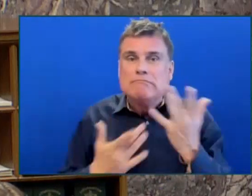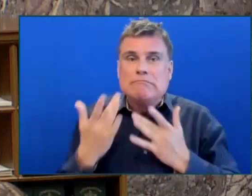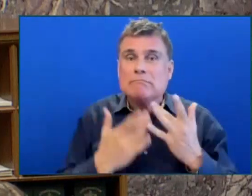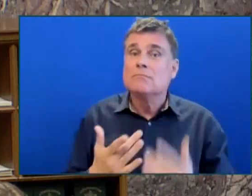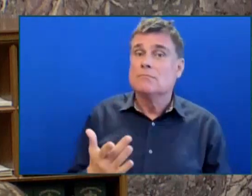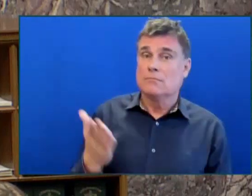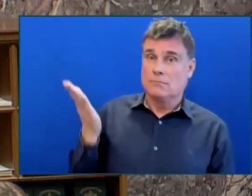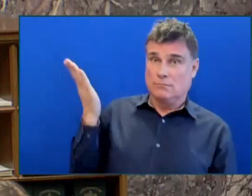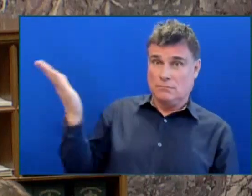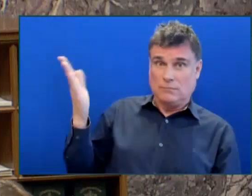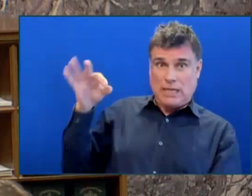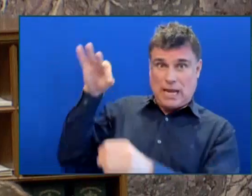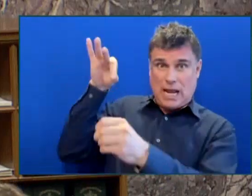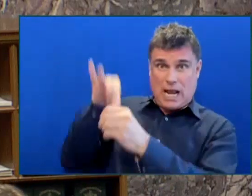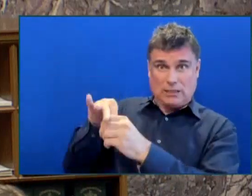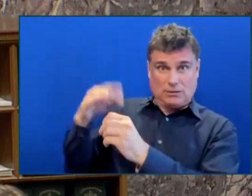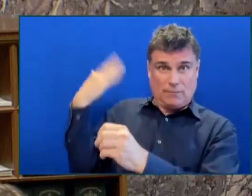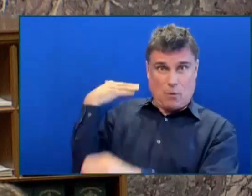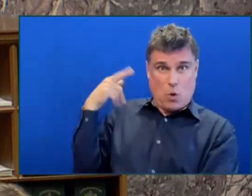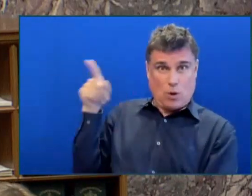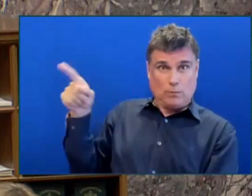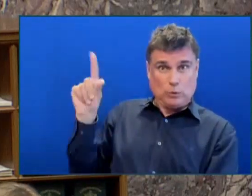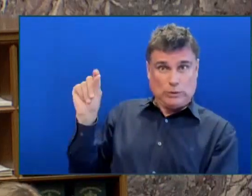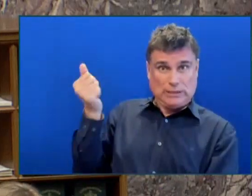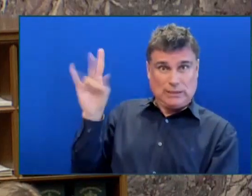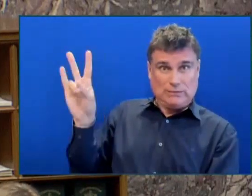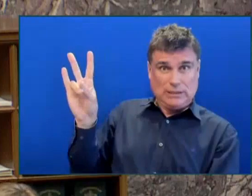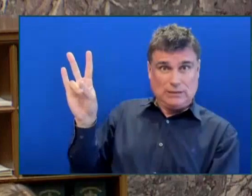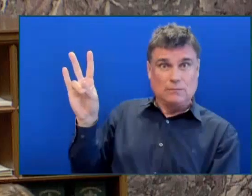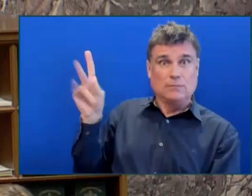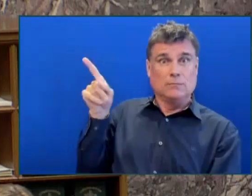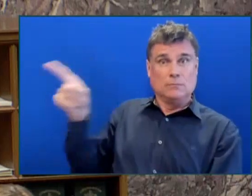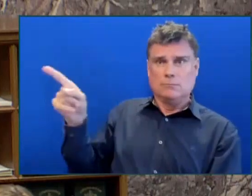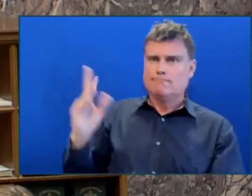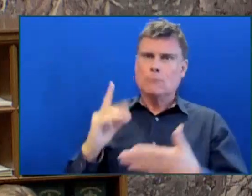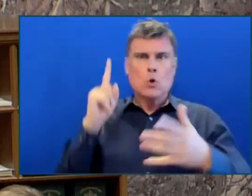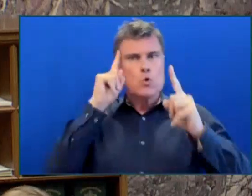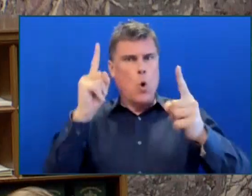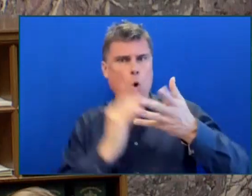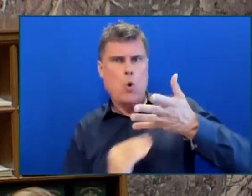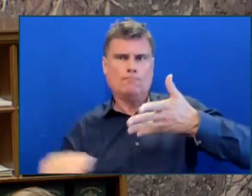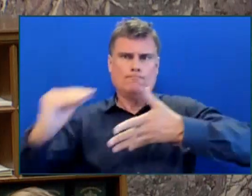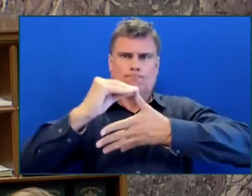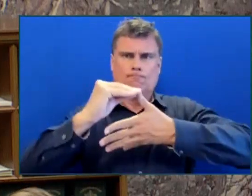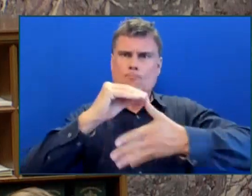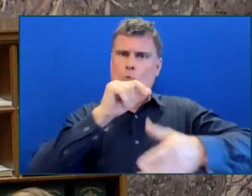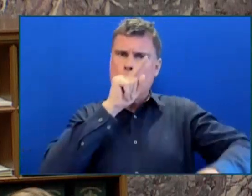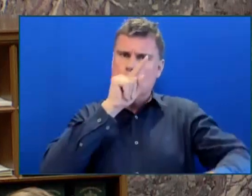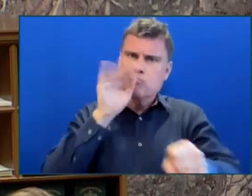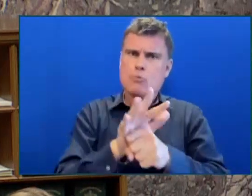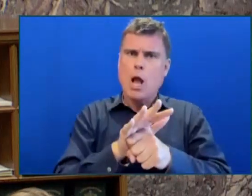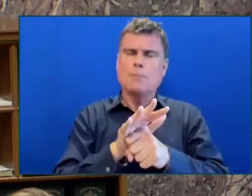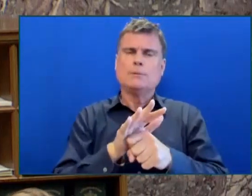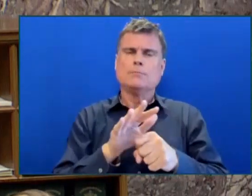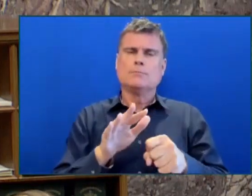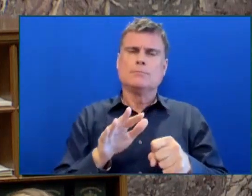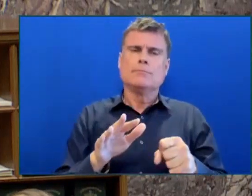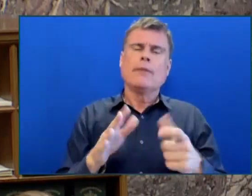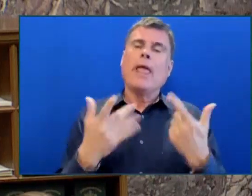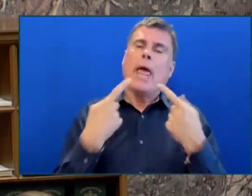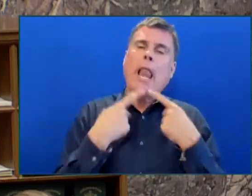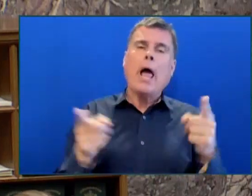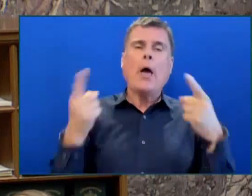signature promise, we find that the announcements and re-announcements and empty rhetoric have resulted in millennials suffering the